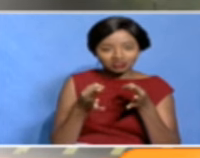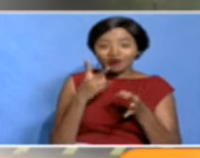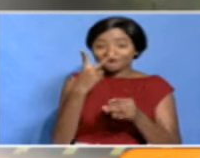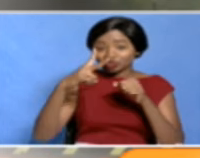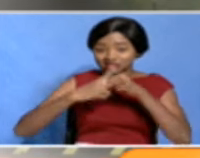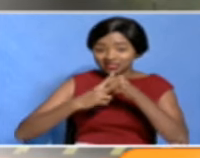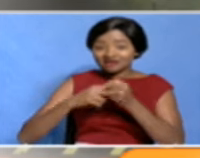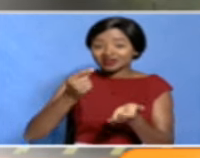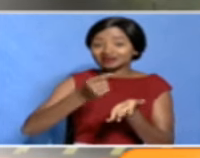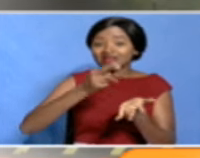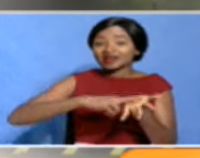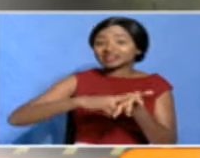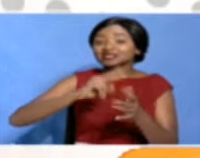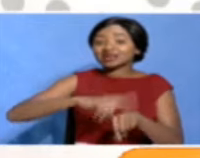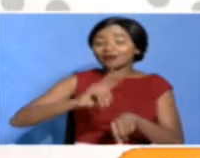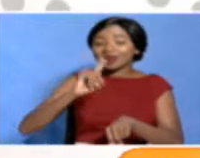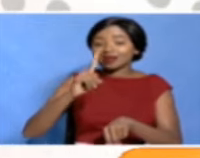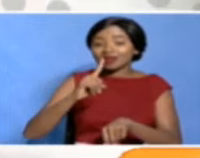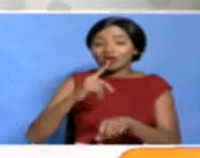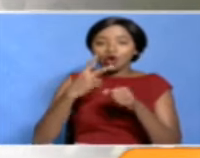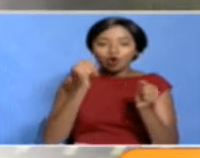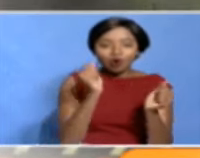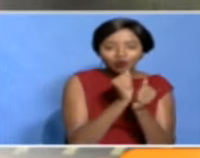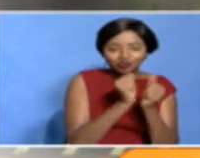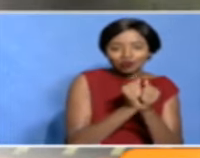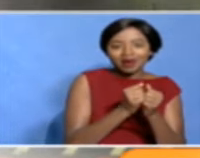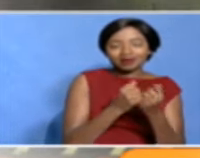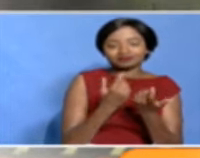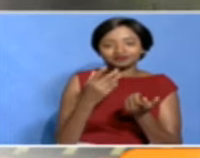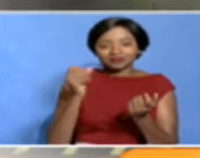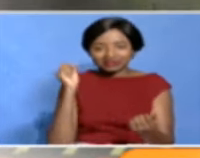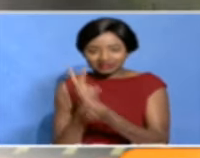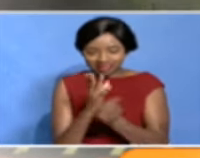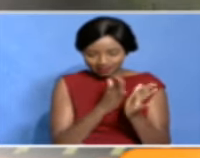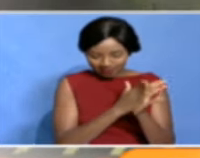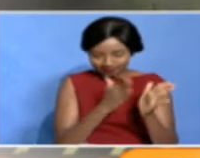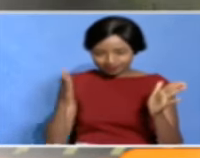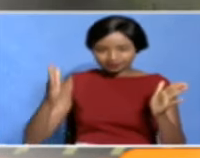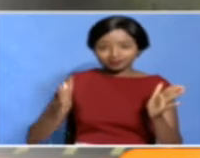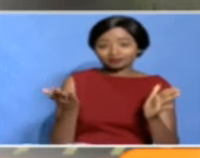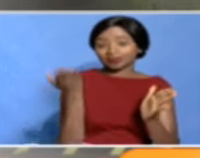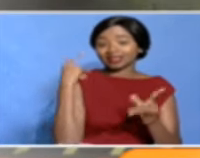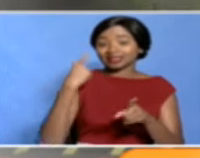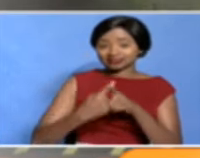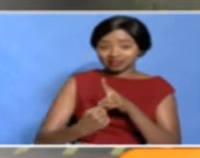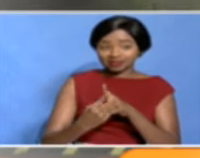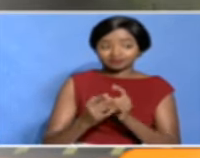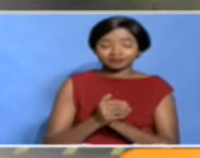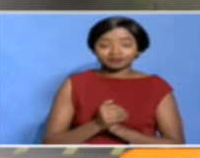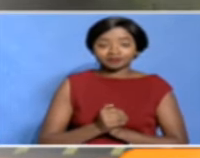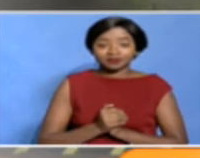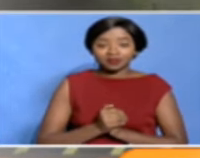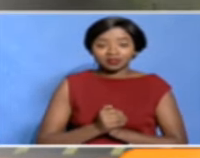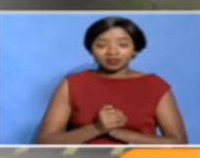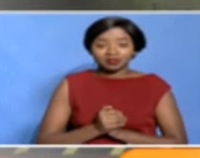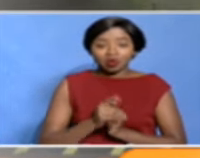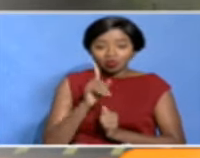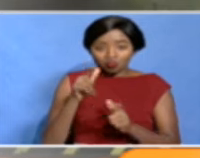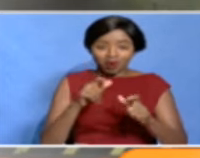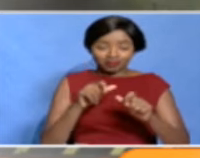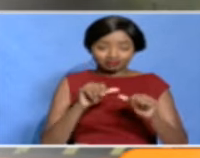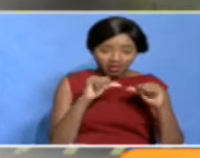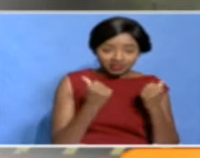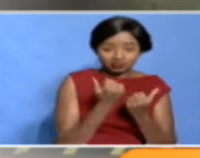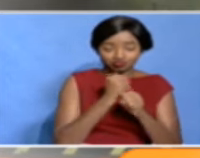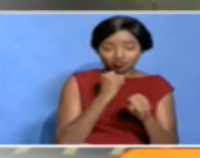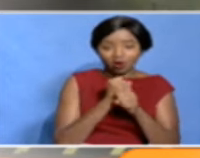between October and December last year. Well, an insurance agent working for Direct Line Company appeared in a Nairobi